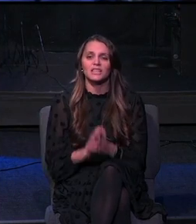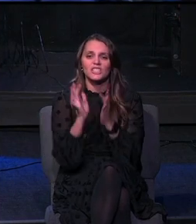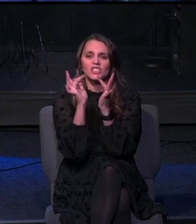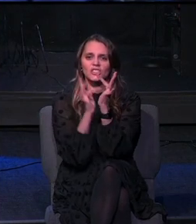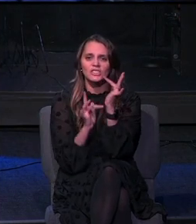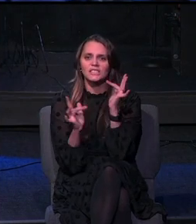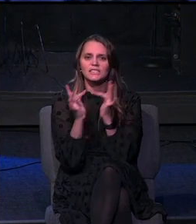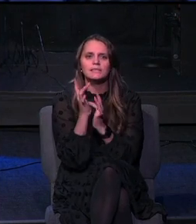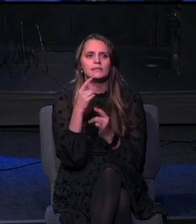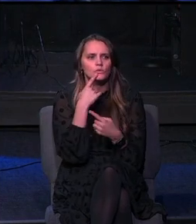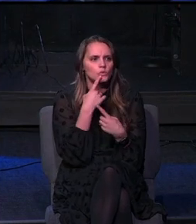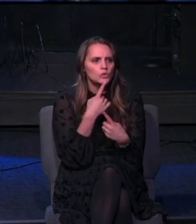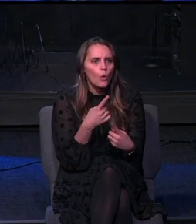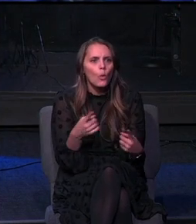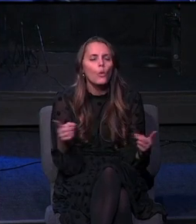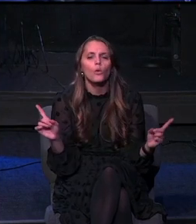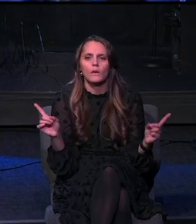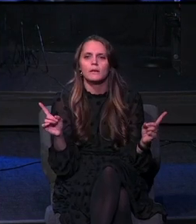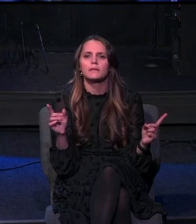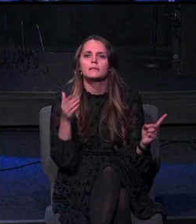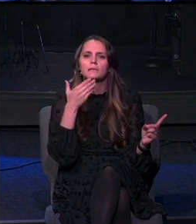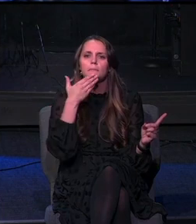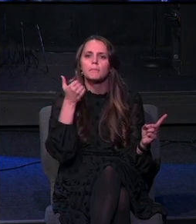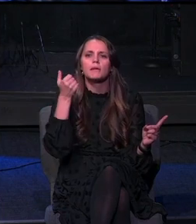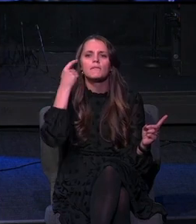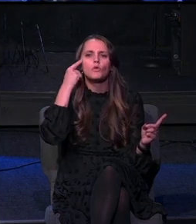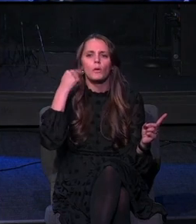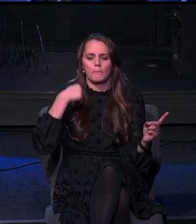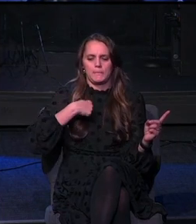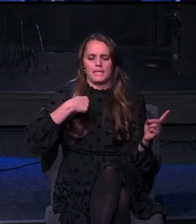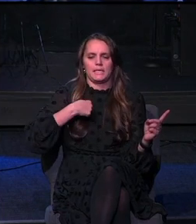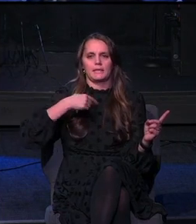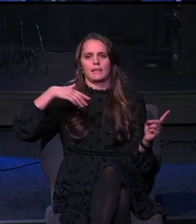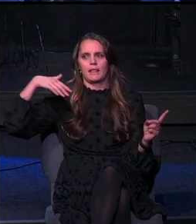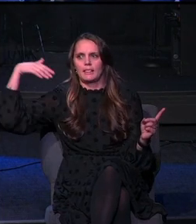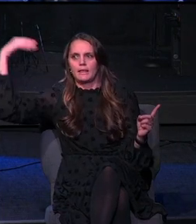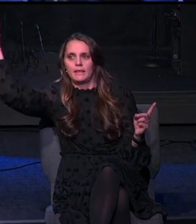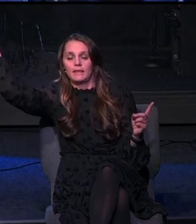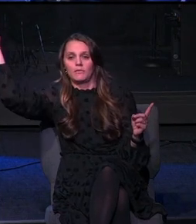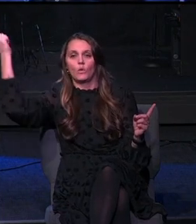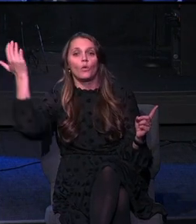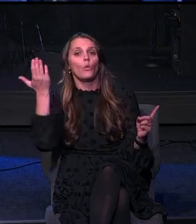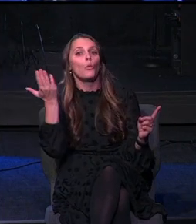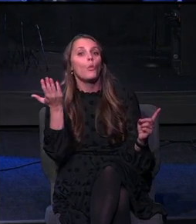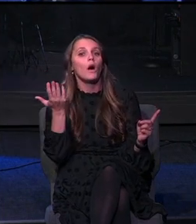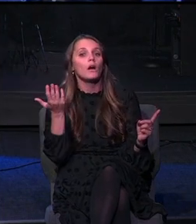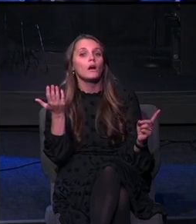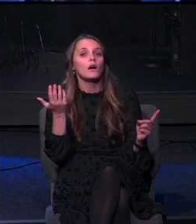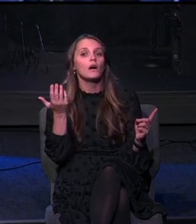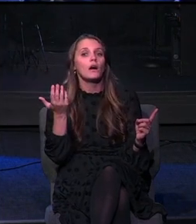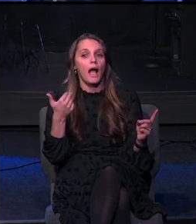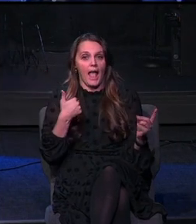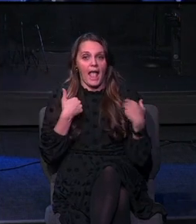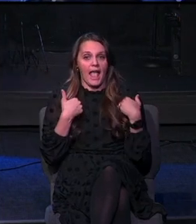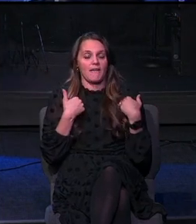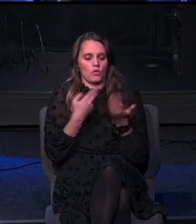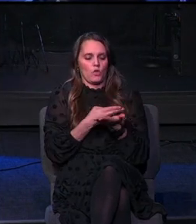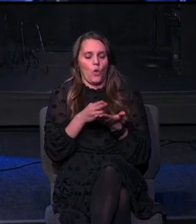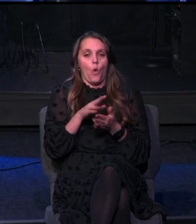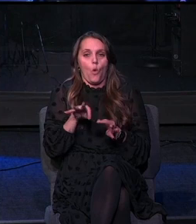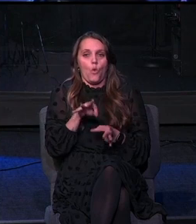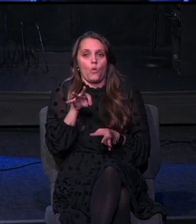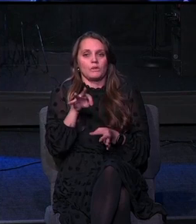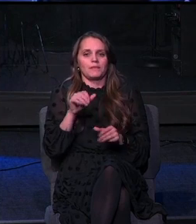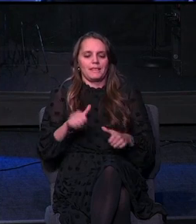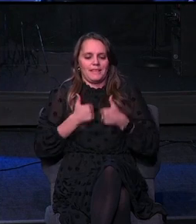Jesus even said to his disciples, it's better for me to leave because of what I have for you. When the Holy Spirit lives inside of you, it's better for you.